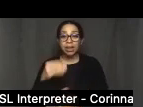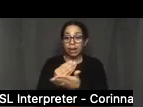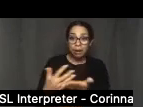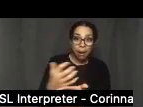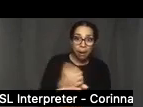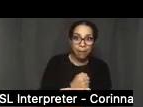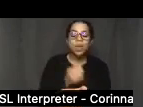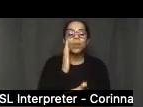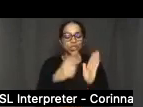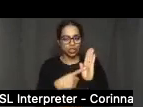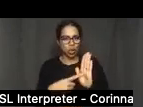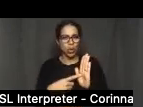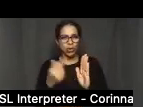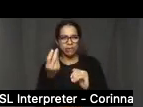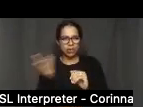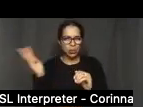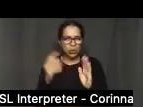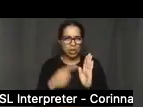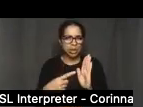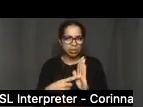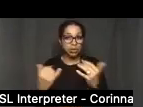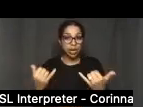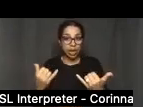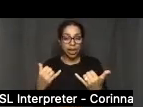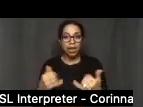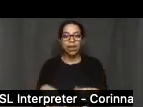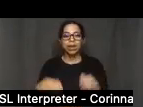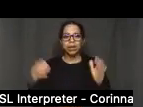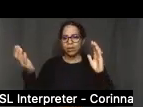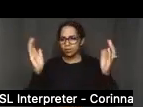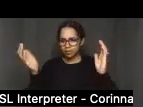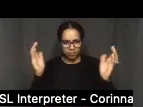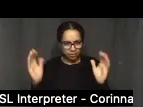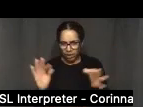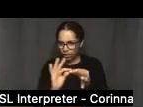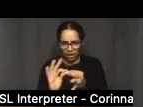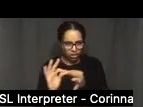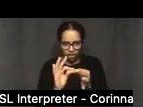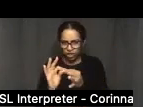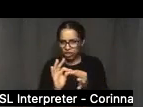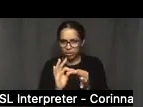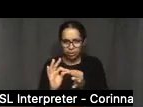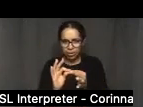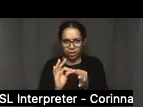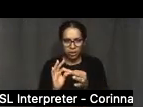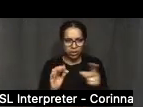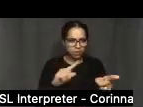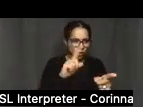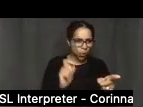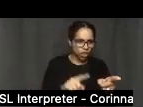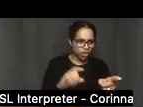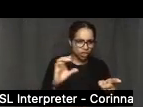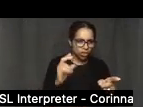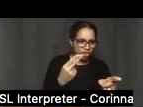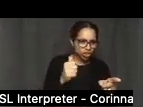examples today, but in many ways, it's that crosstab, being able to look at the relationship between the questions on the CHAS and